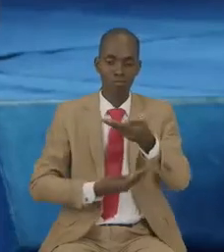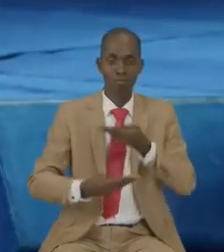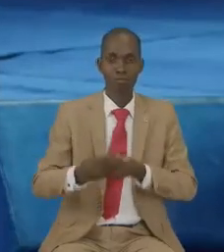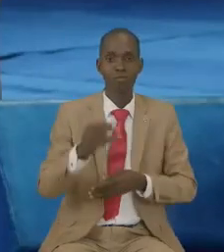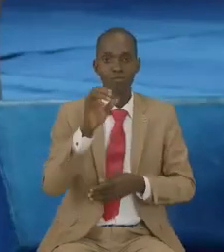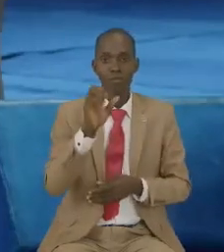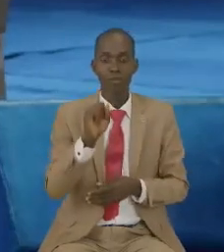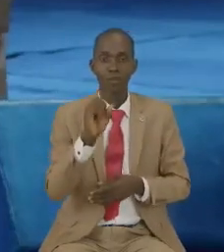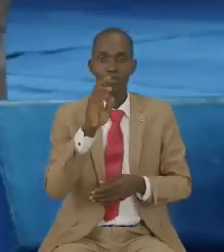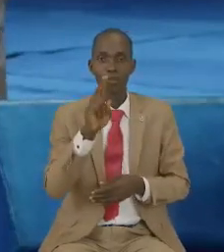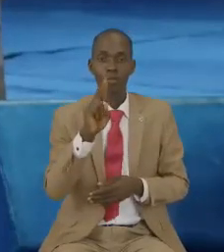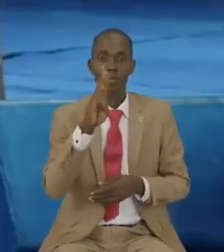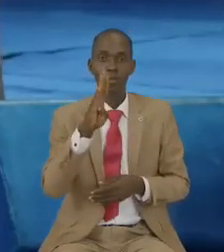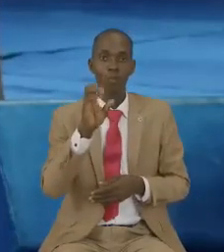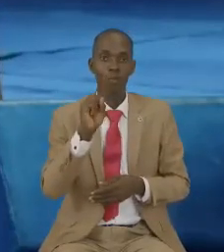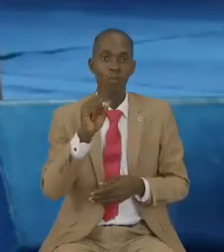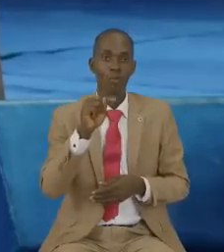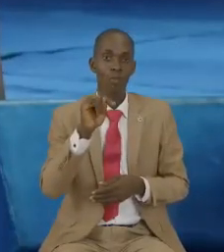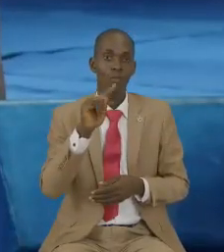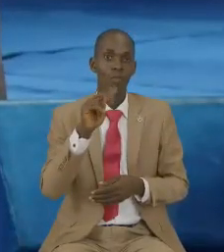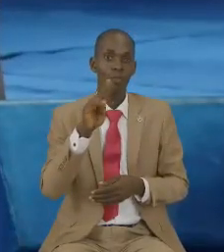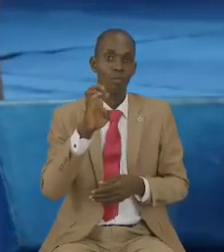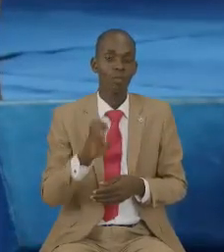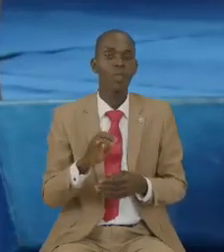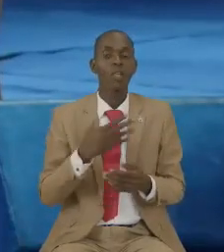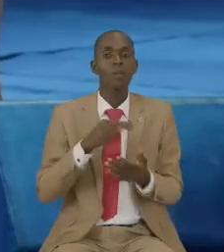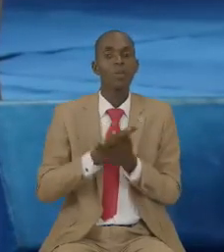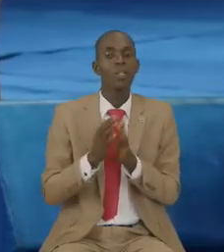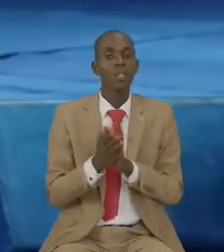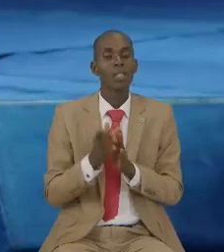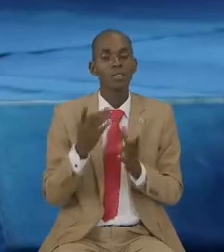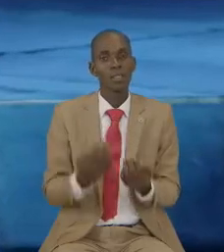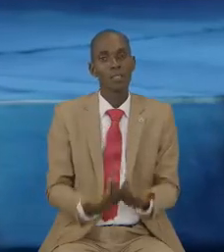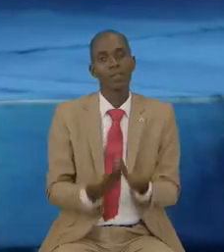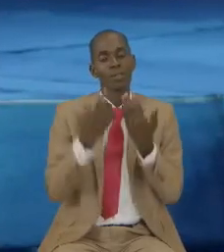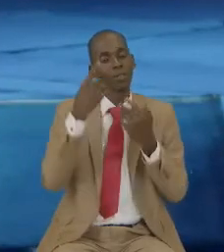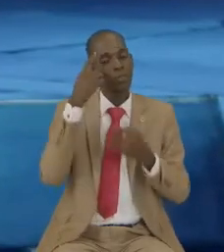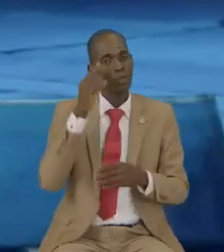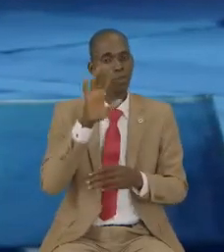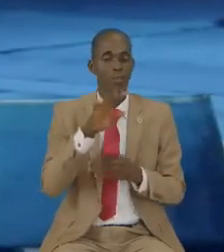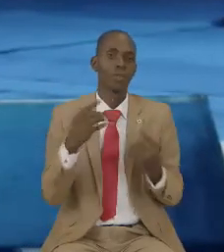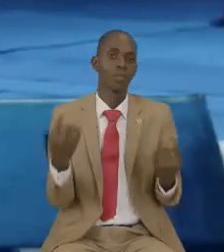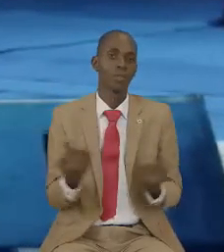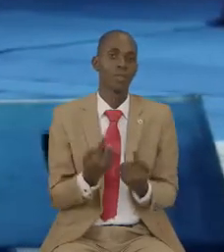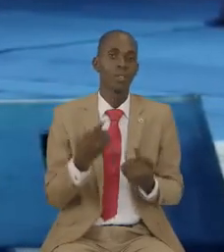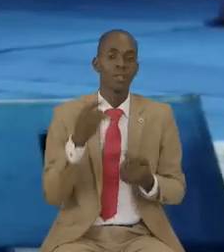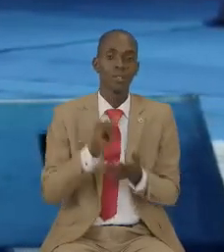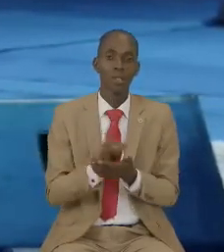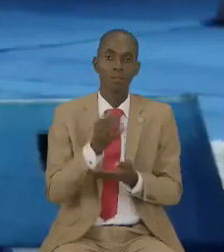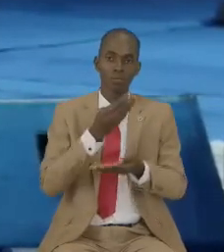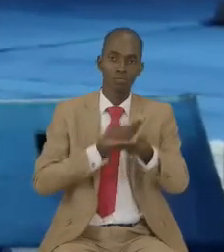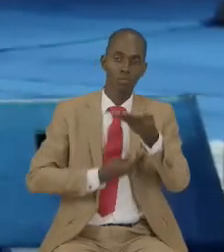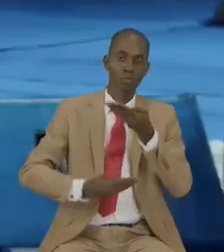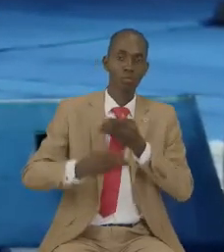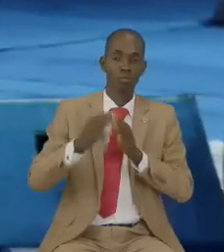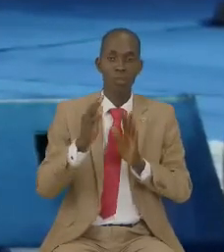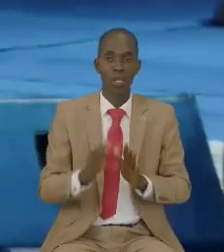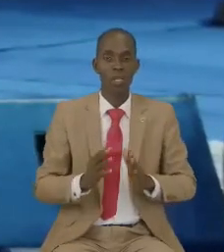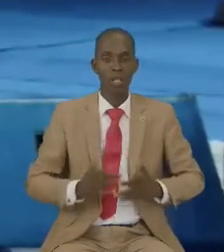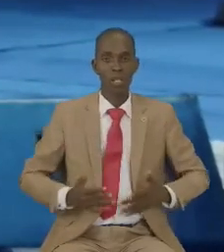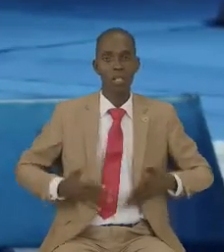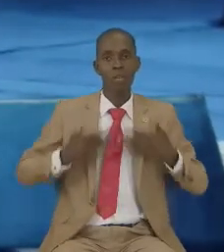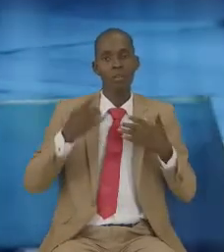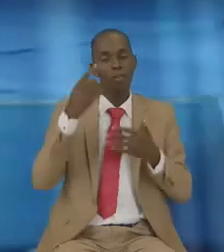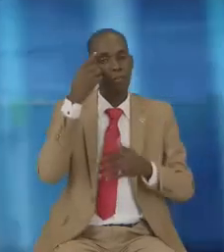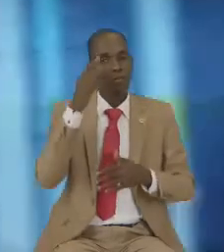final sacrifice for your sin, the substitutionary Lamb for our